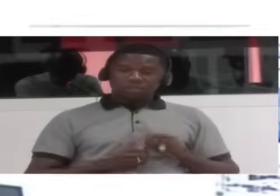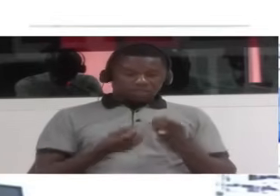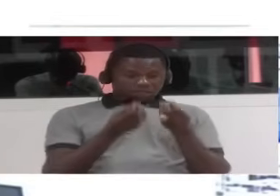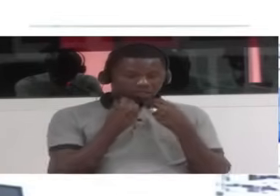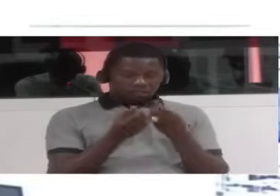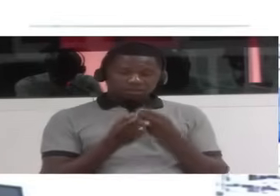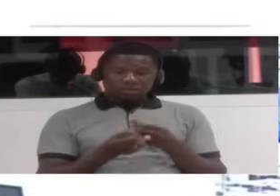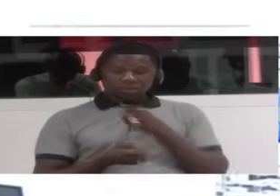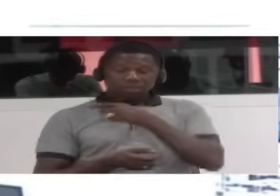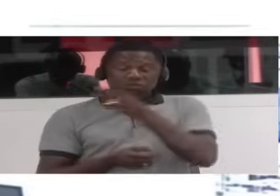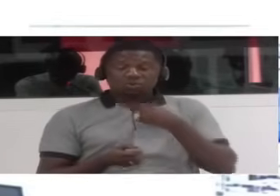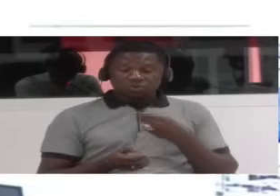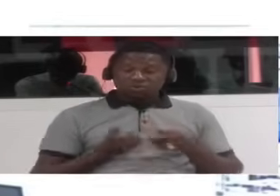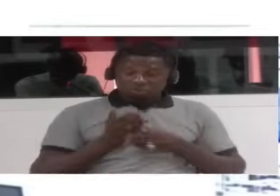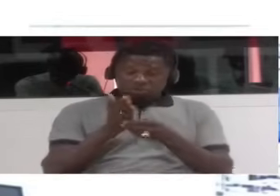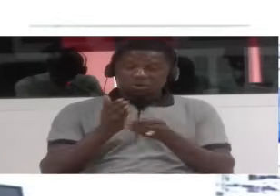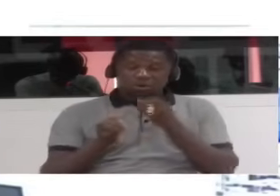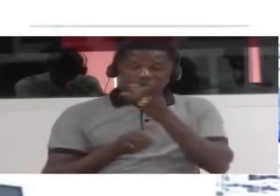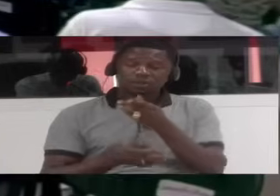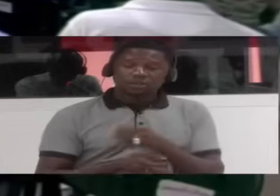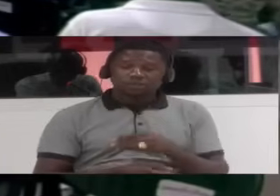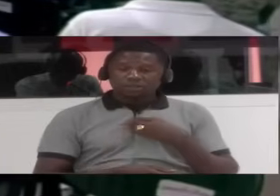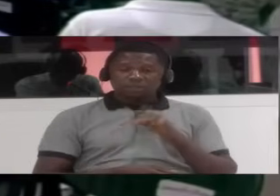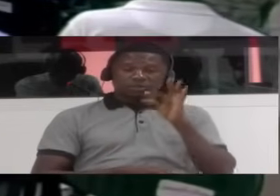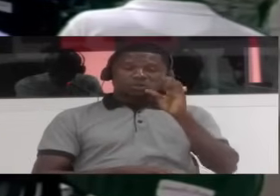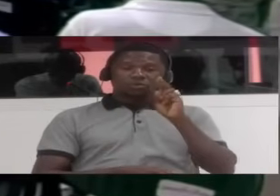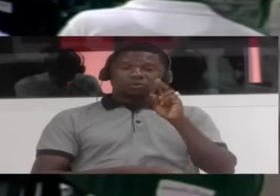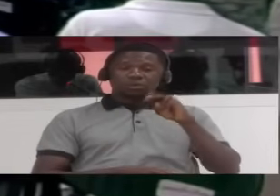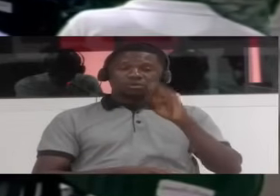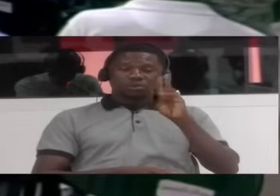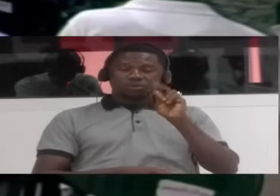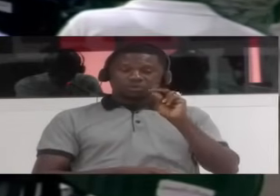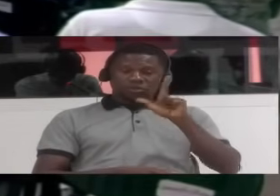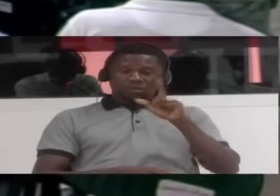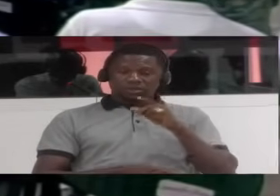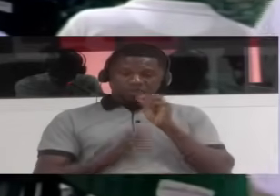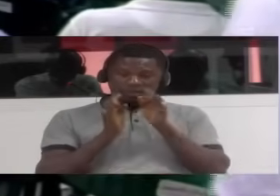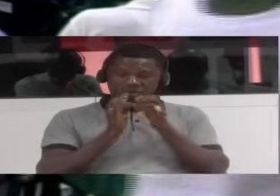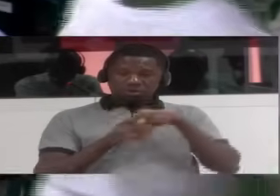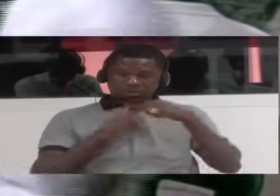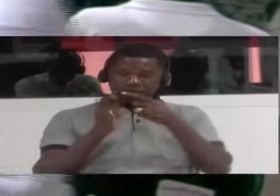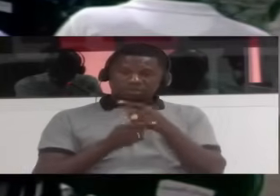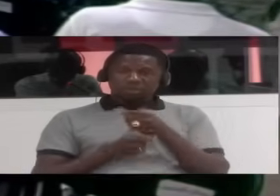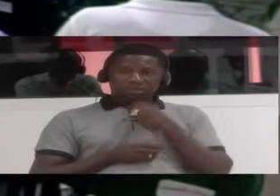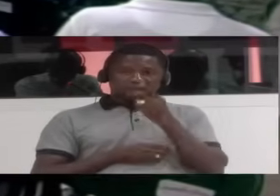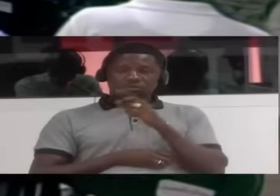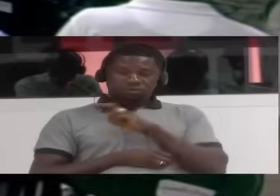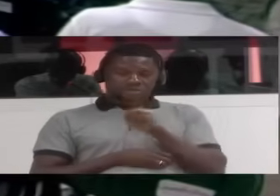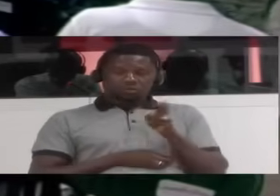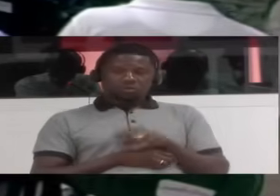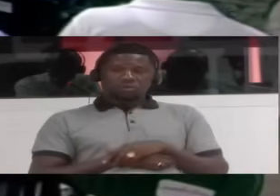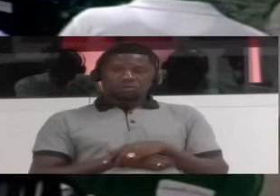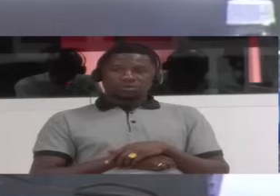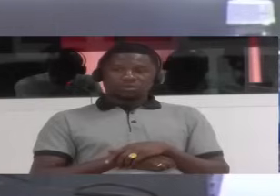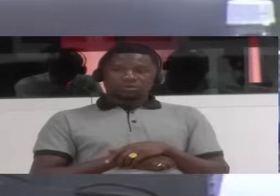said that was the order. Didn't Tumbul tell me about it? I told him no. The only thing. Did he